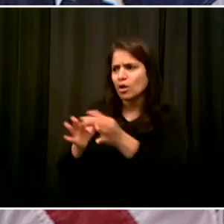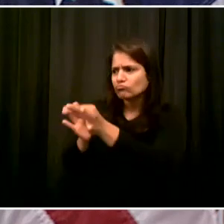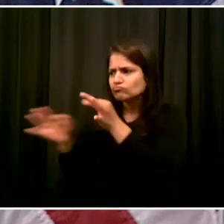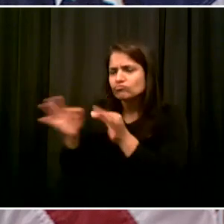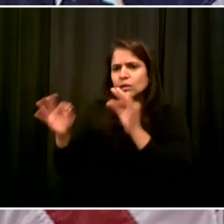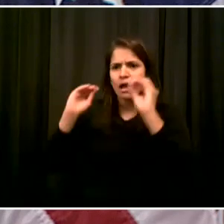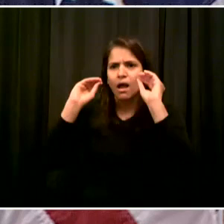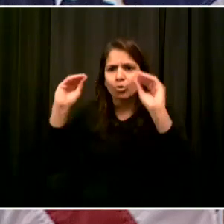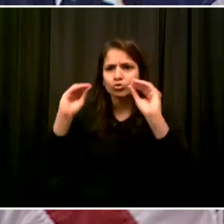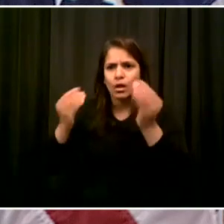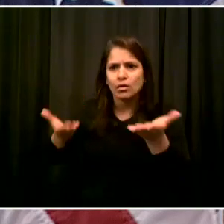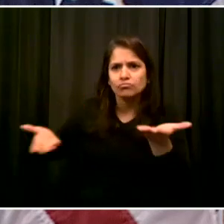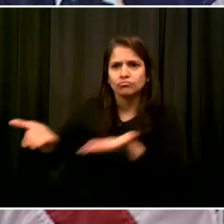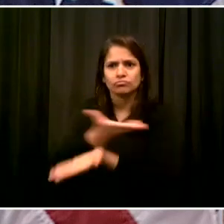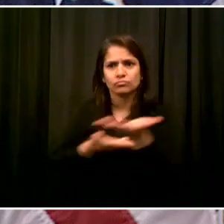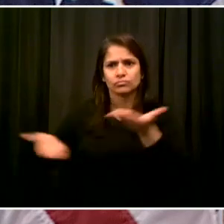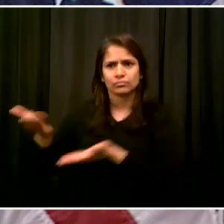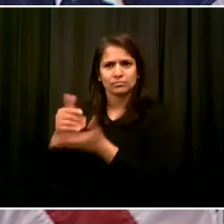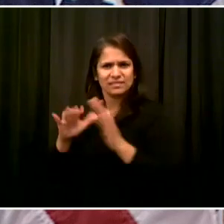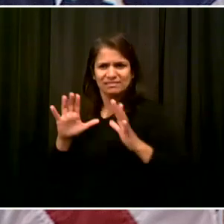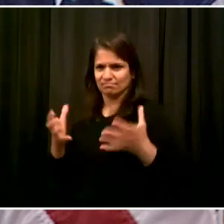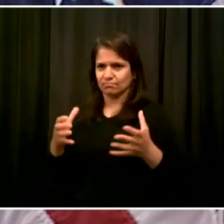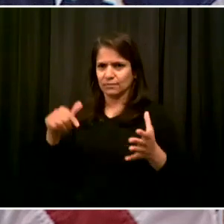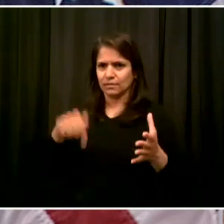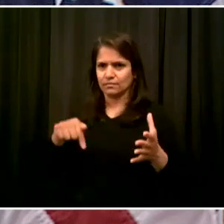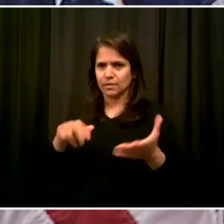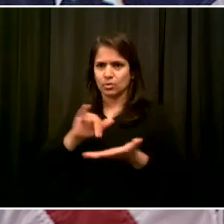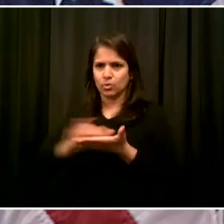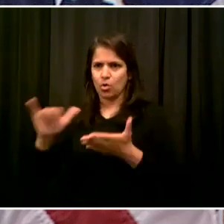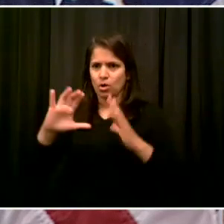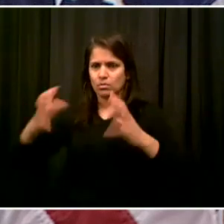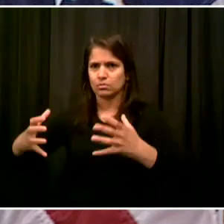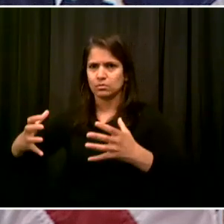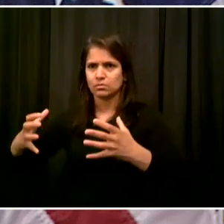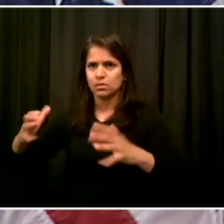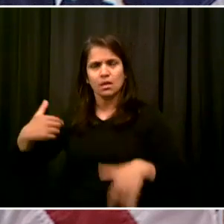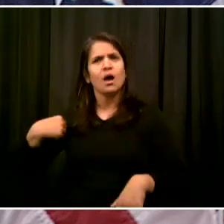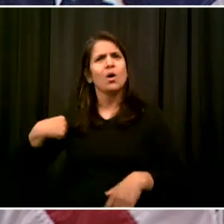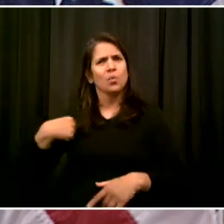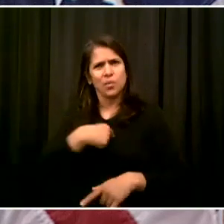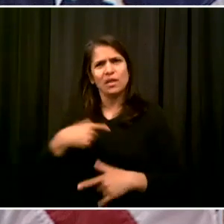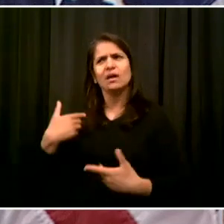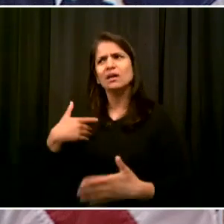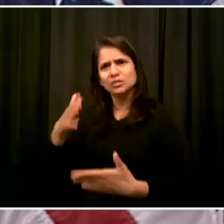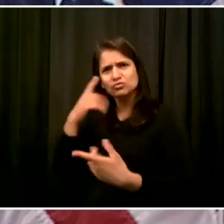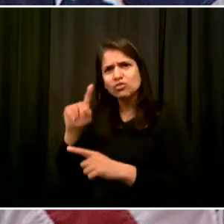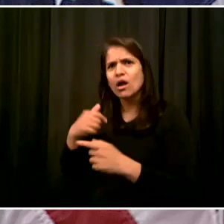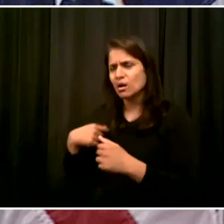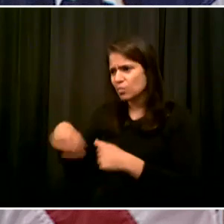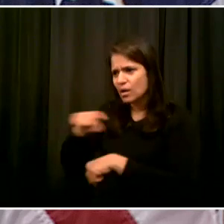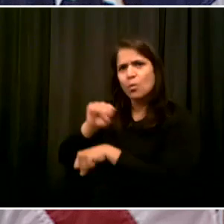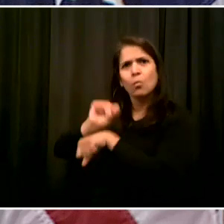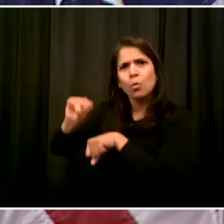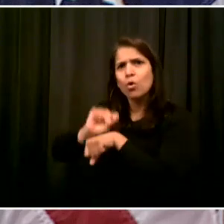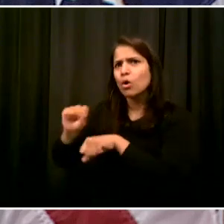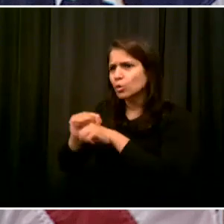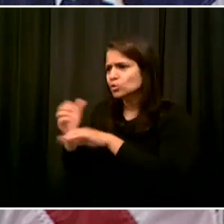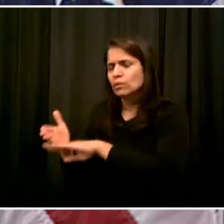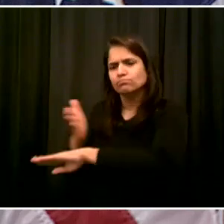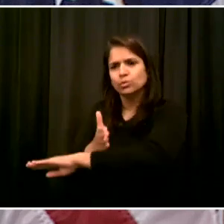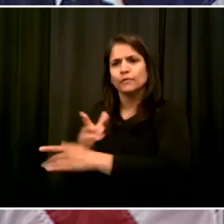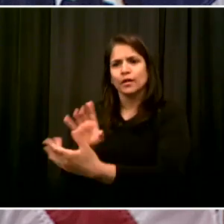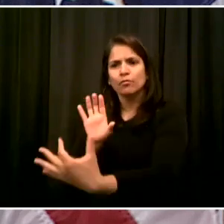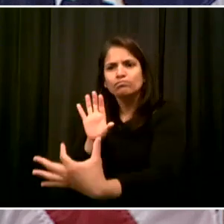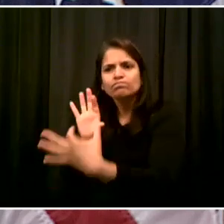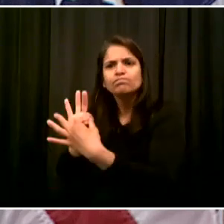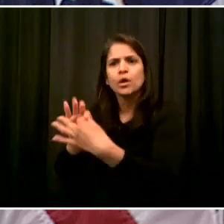real. But when you do see militarization, it backfires consistently. And therefore, in the context of the last